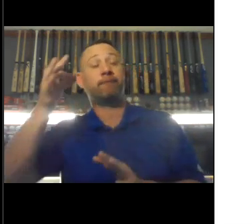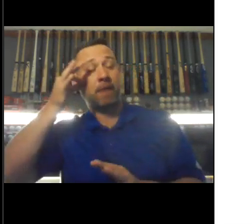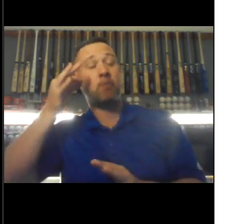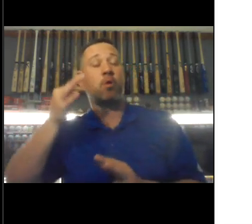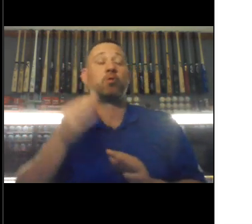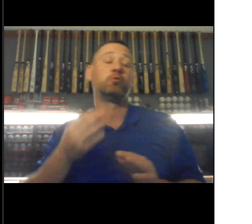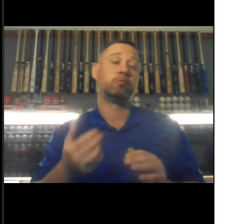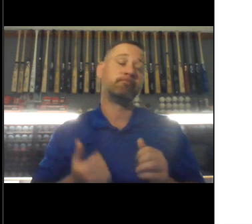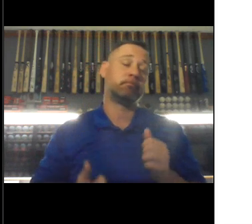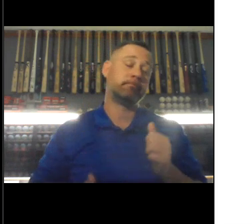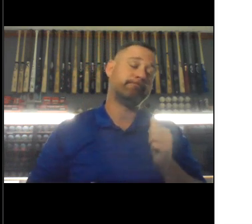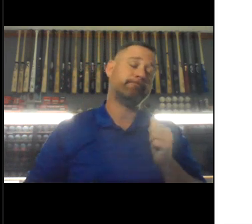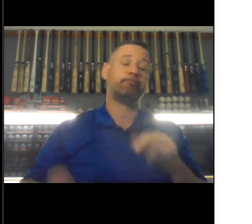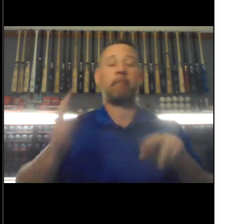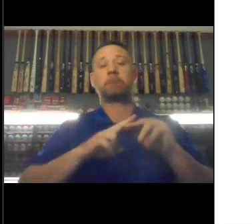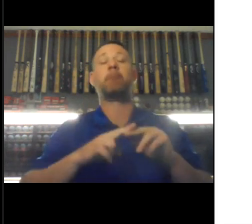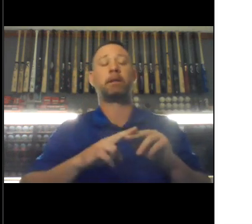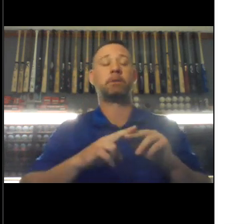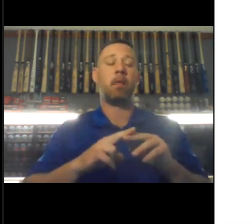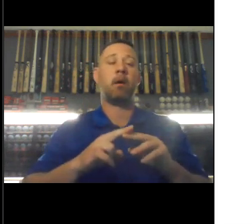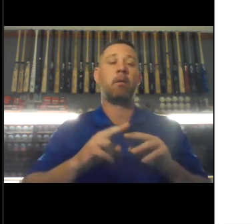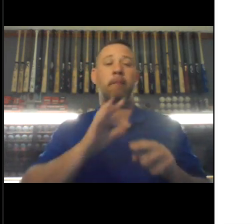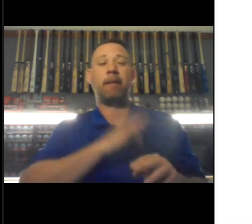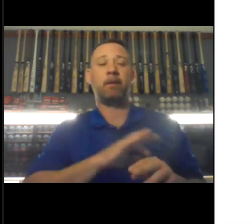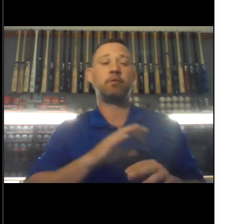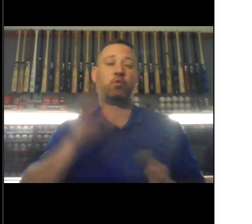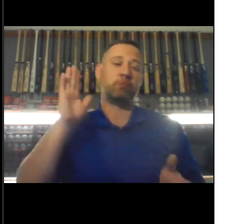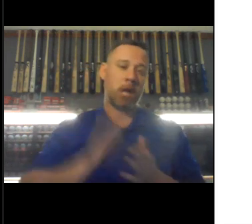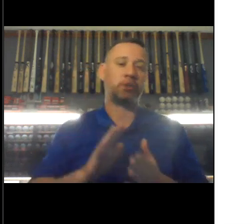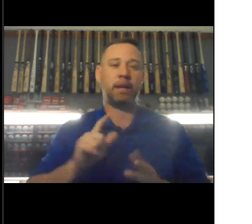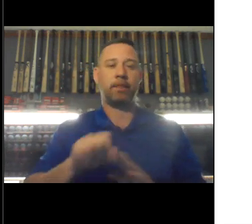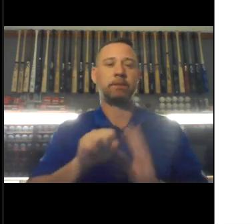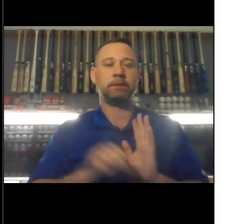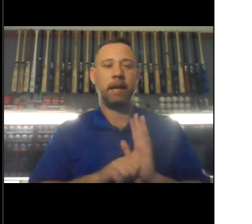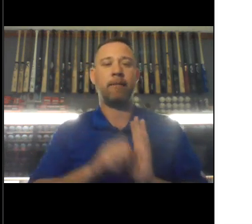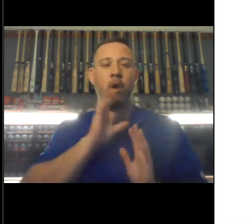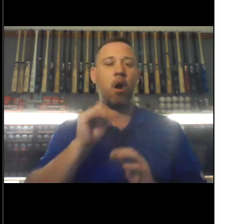carbon reduction benefits to the state. So that's really a collaborative process that's ongoing now.